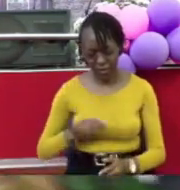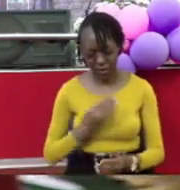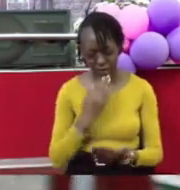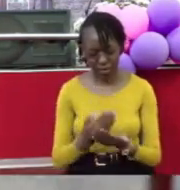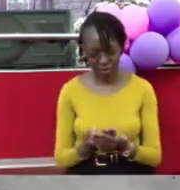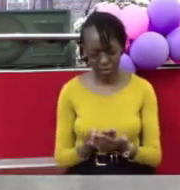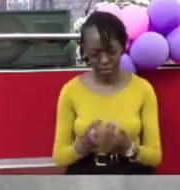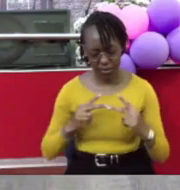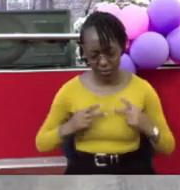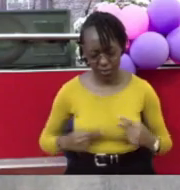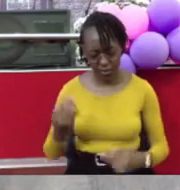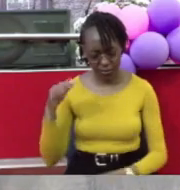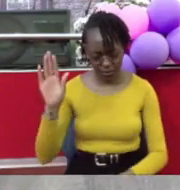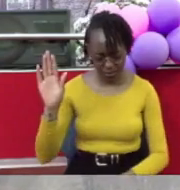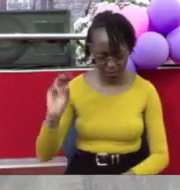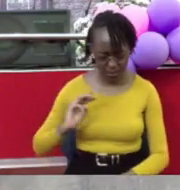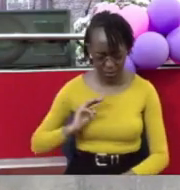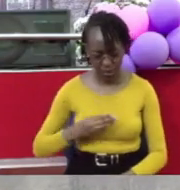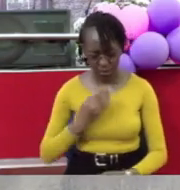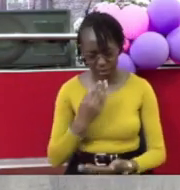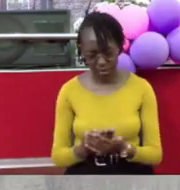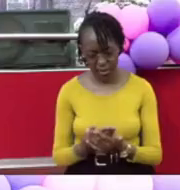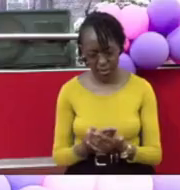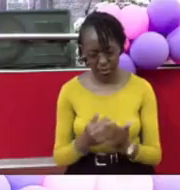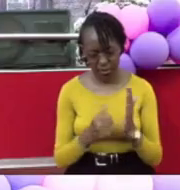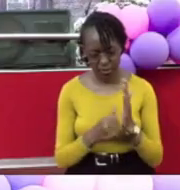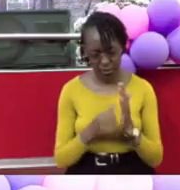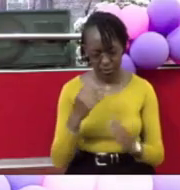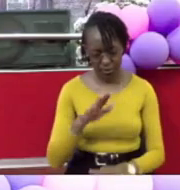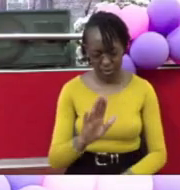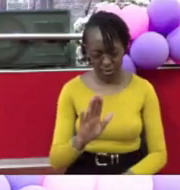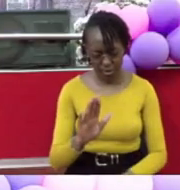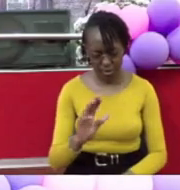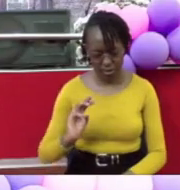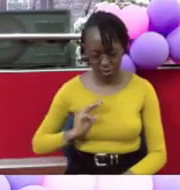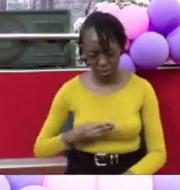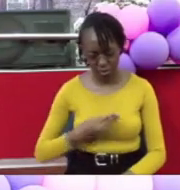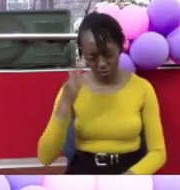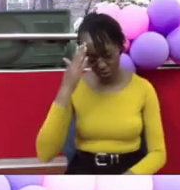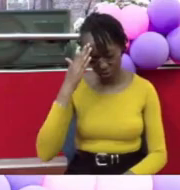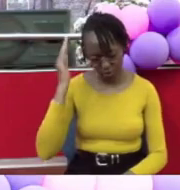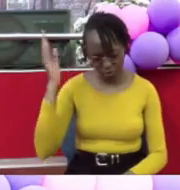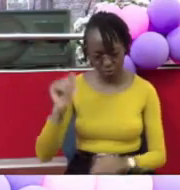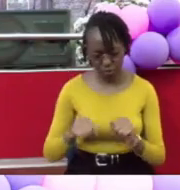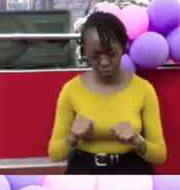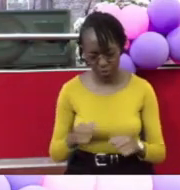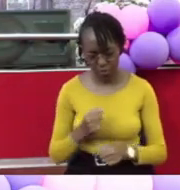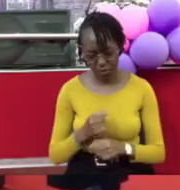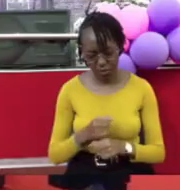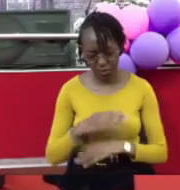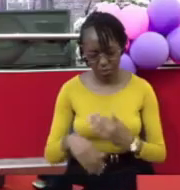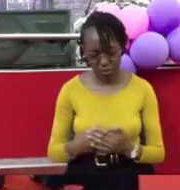Tunakushukuru we thank kwa watu wako Bwana. For the problems that they may be facing. Kwa mambo ambayo wanapitia. We know that you are able to meet all our